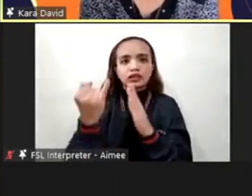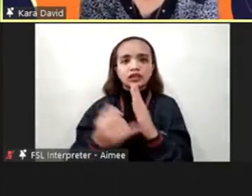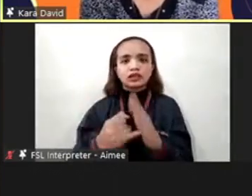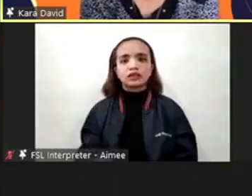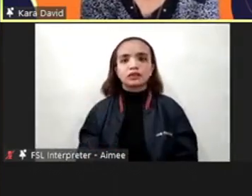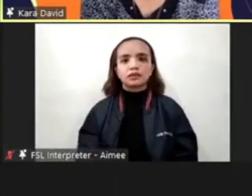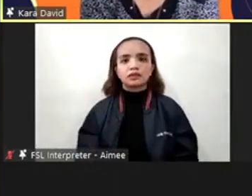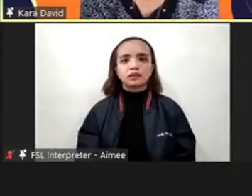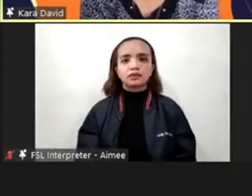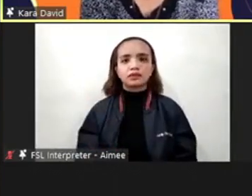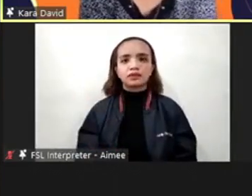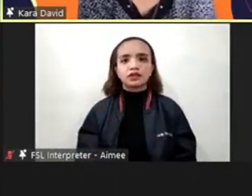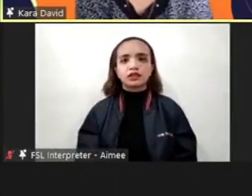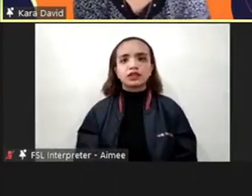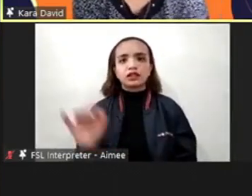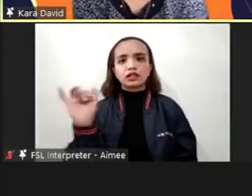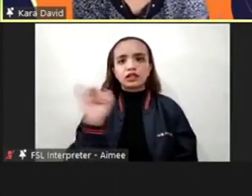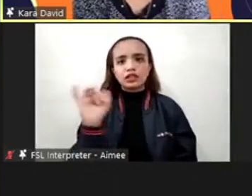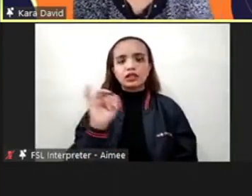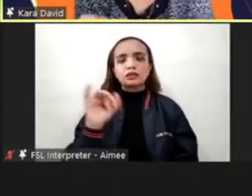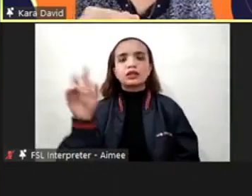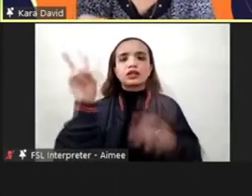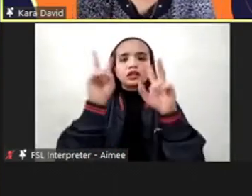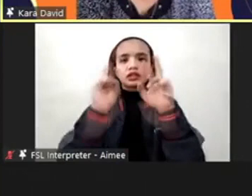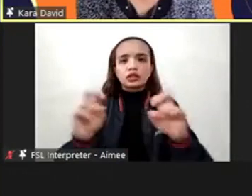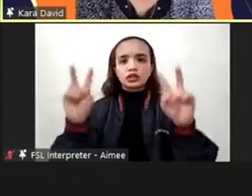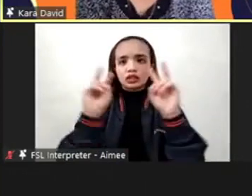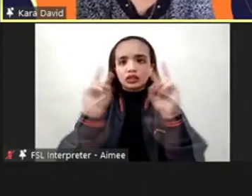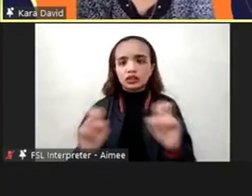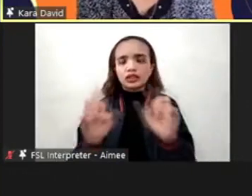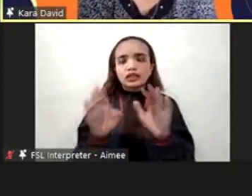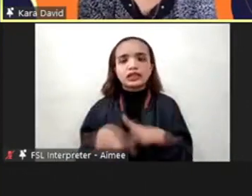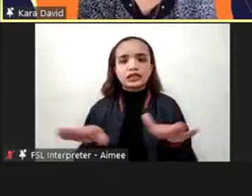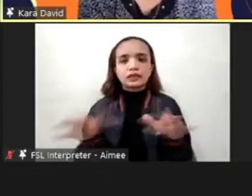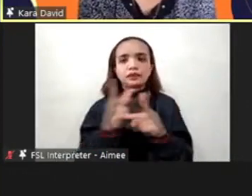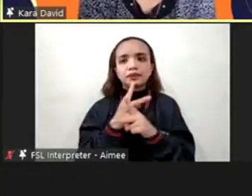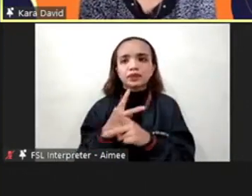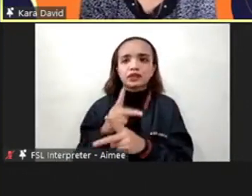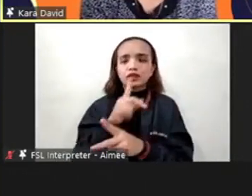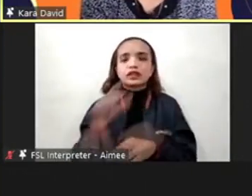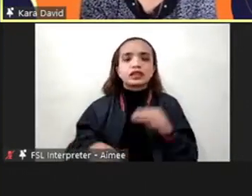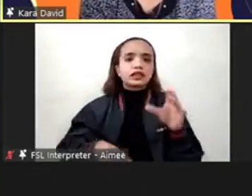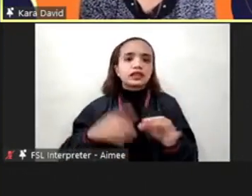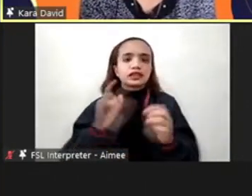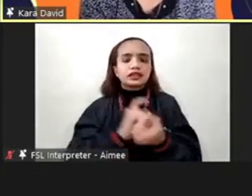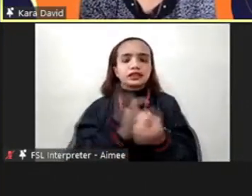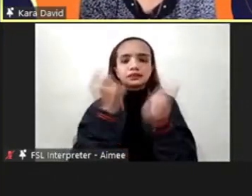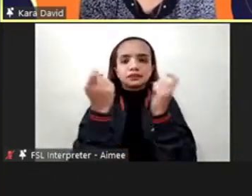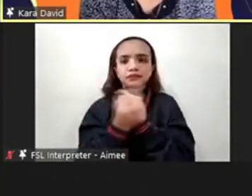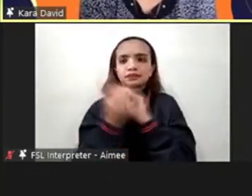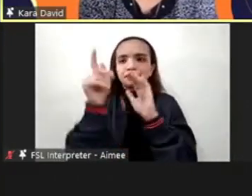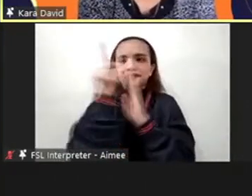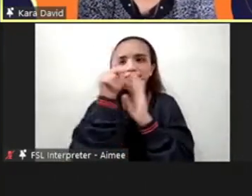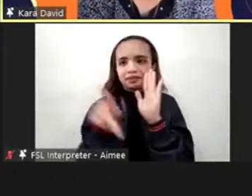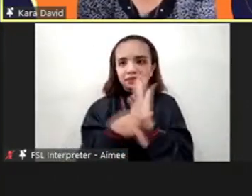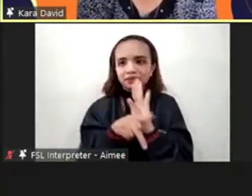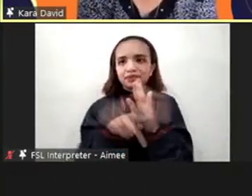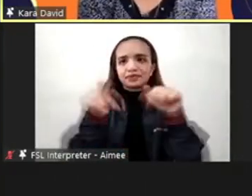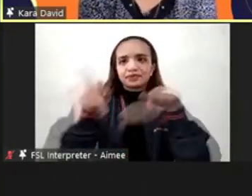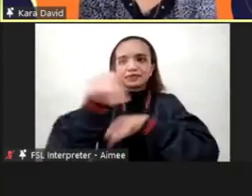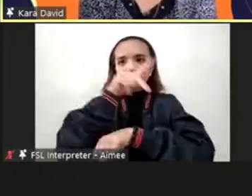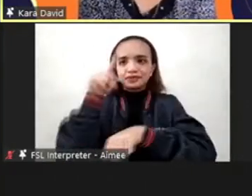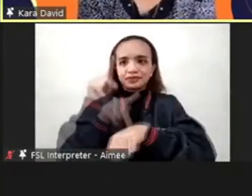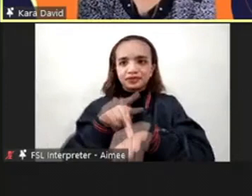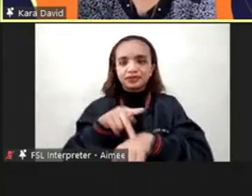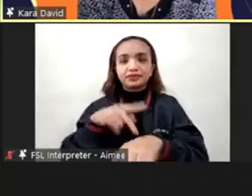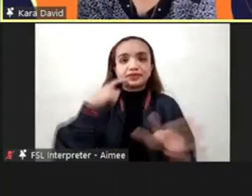manuals, as well as researches on child protection, which had contributed to changes in policy and practice in the Philippines. In